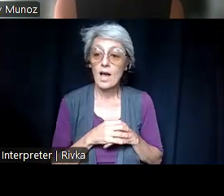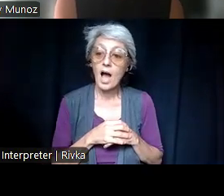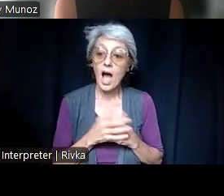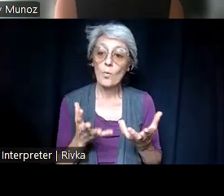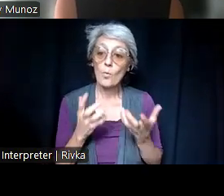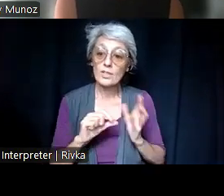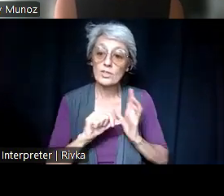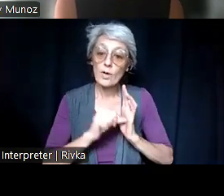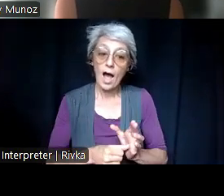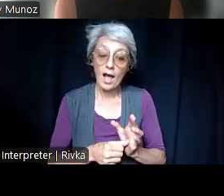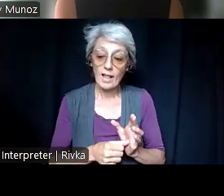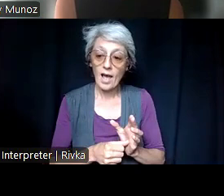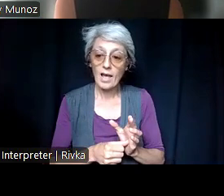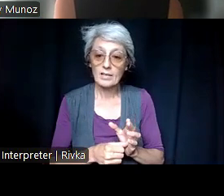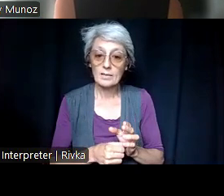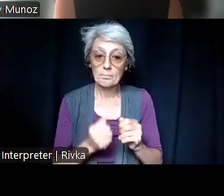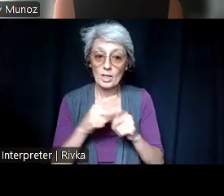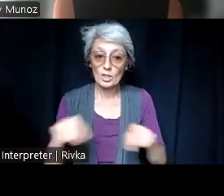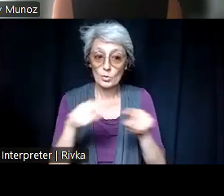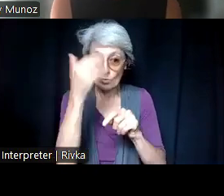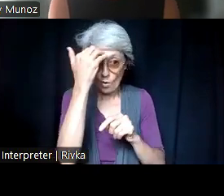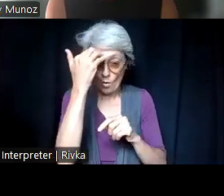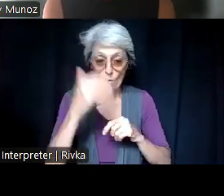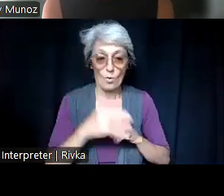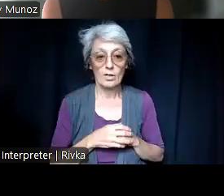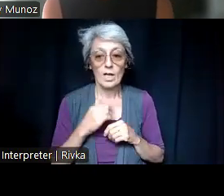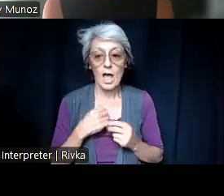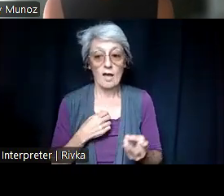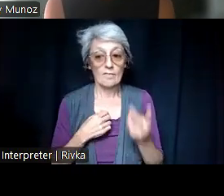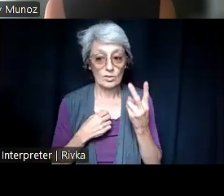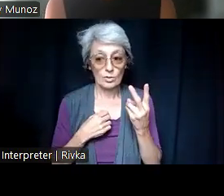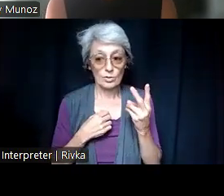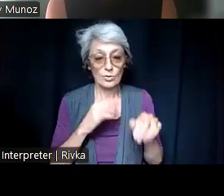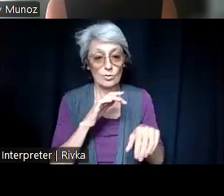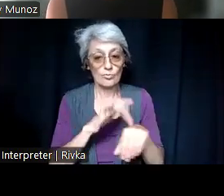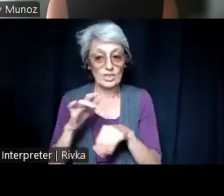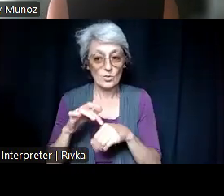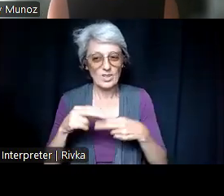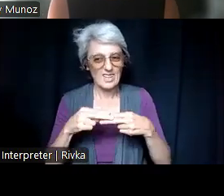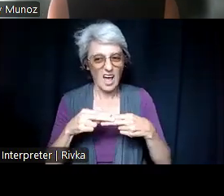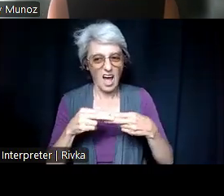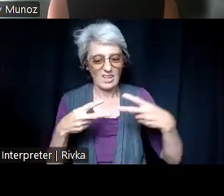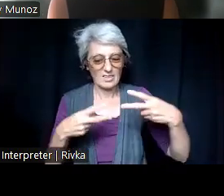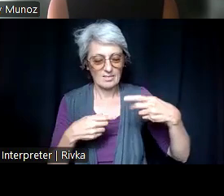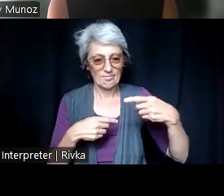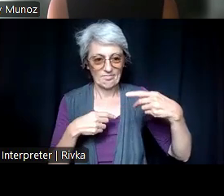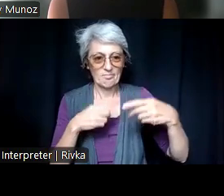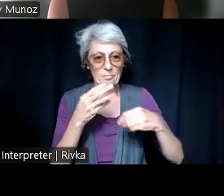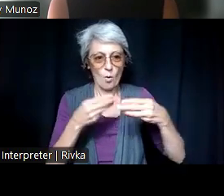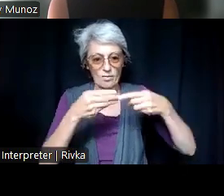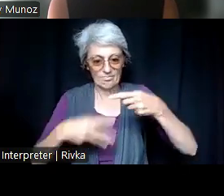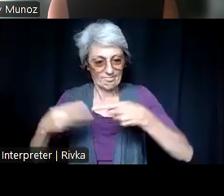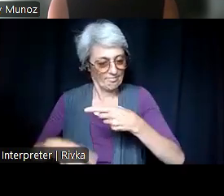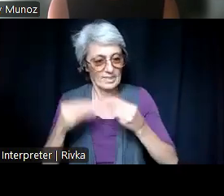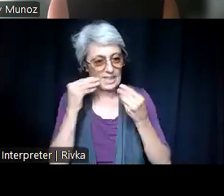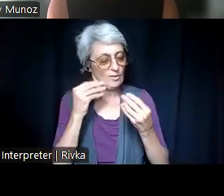highlight for everyone that there are 2 resource slides that connect you with information on